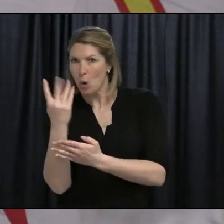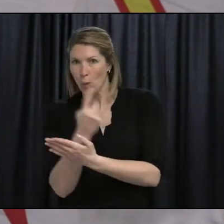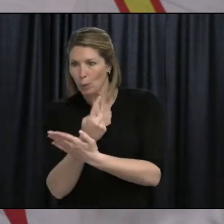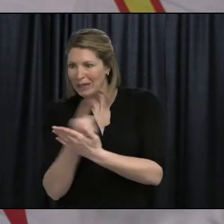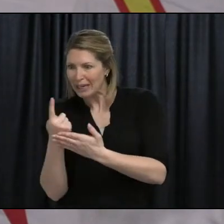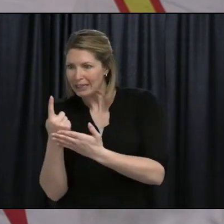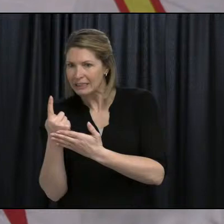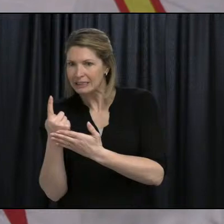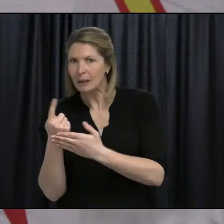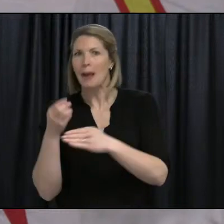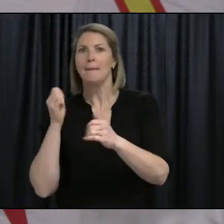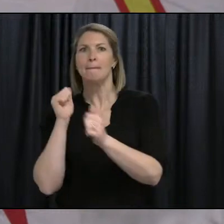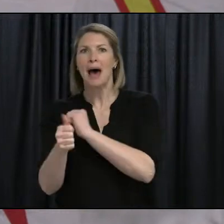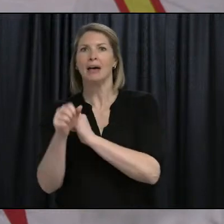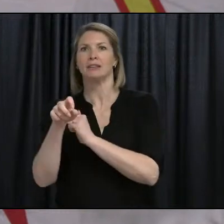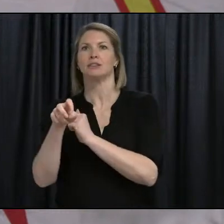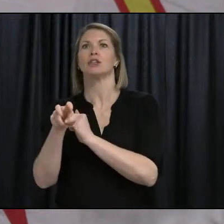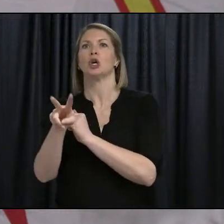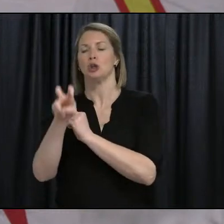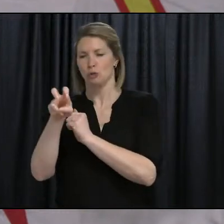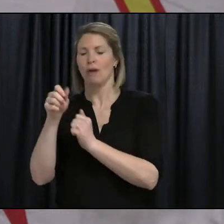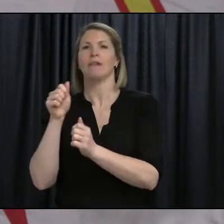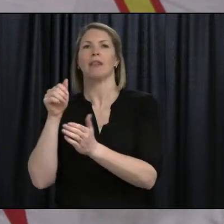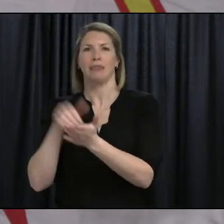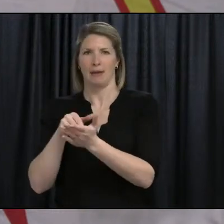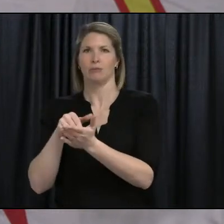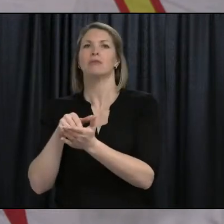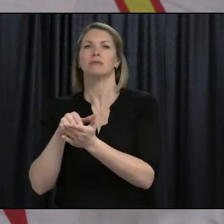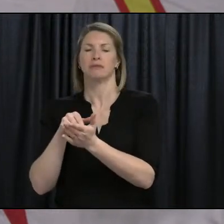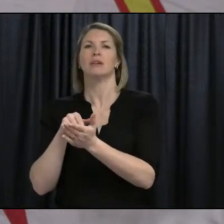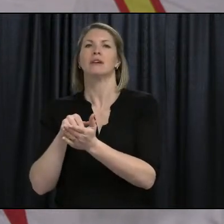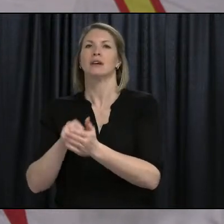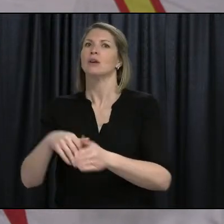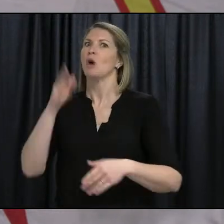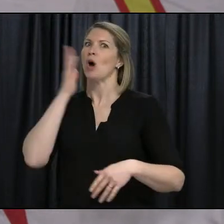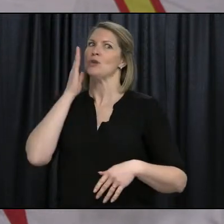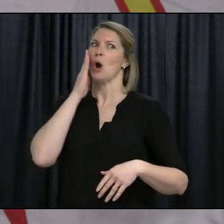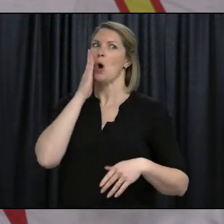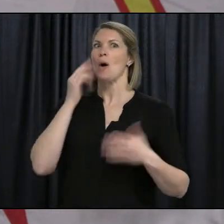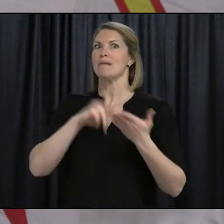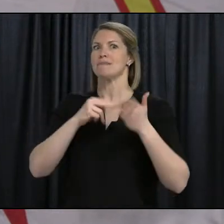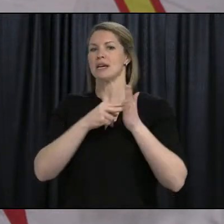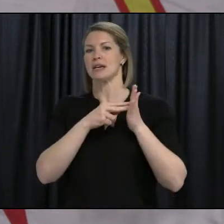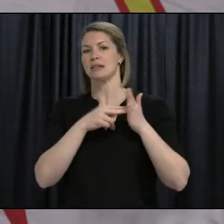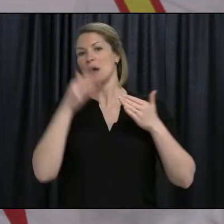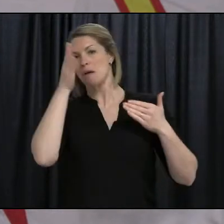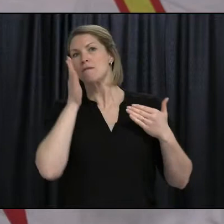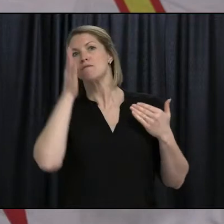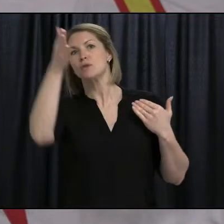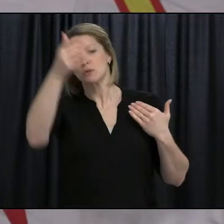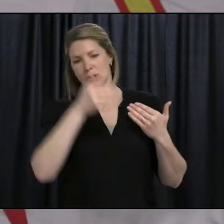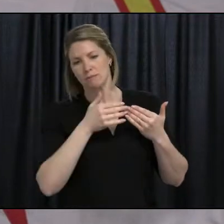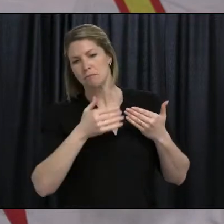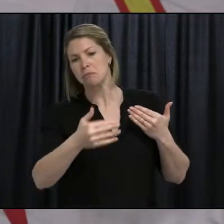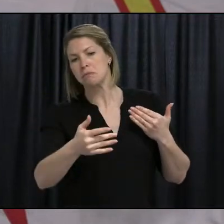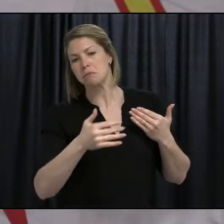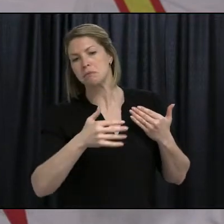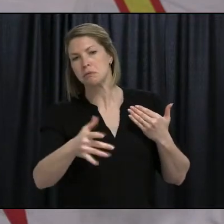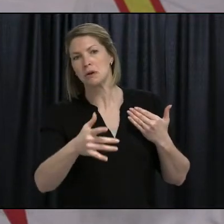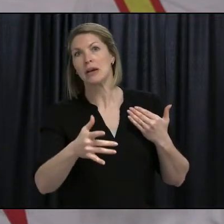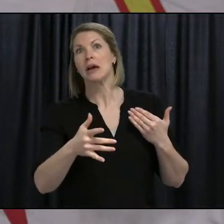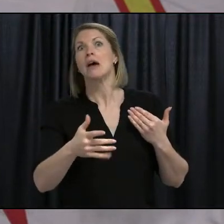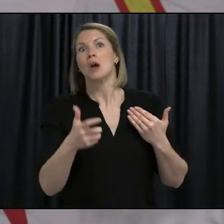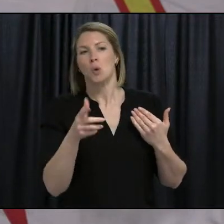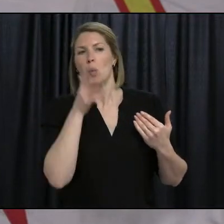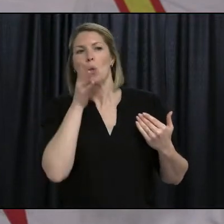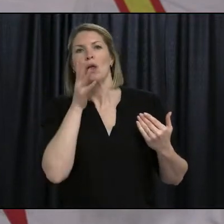eligible individuals in our province will have been offered their first dose of vaccine. This is a reflection of both our increased vaccine supply and the